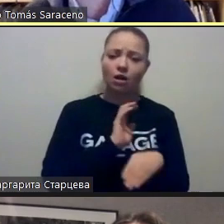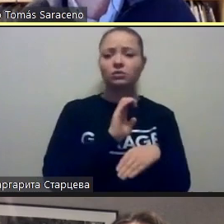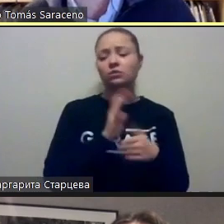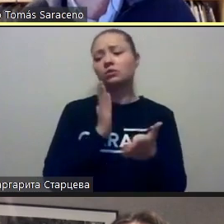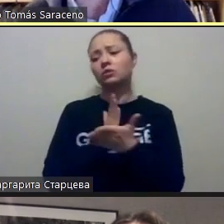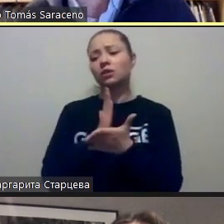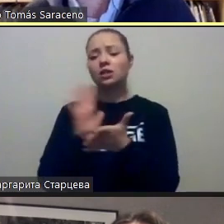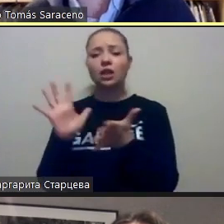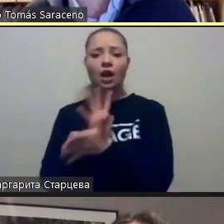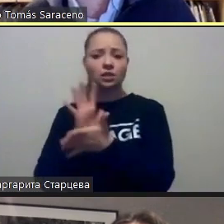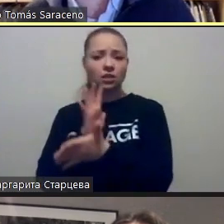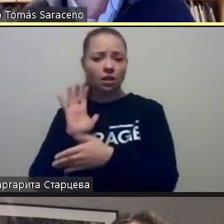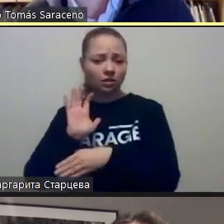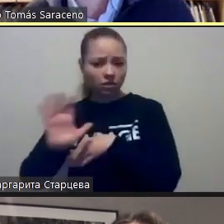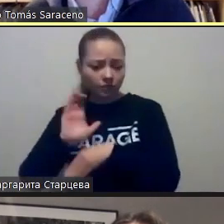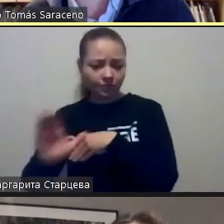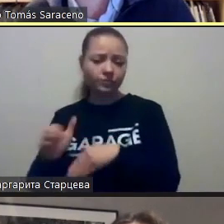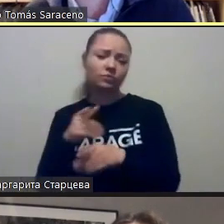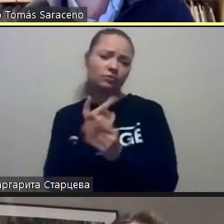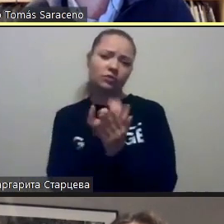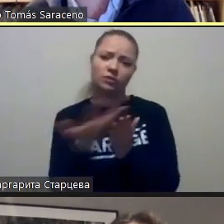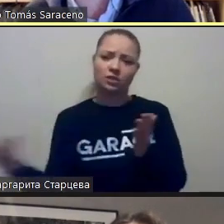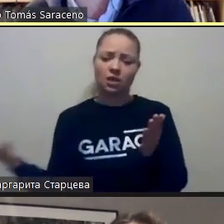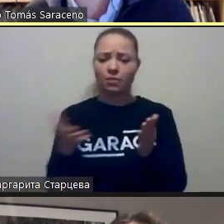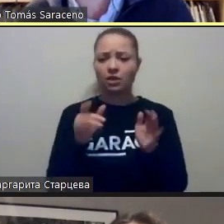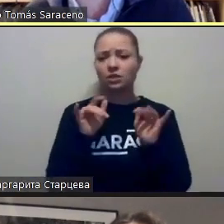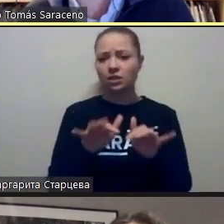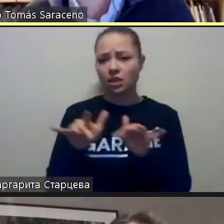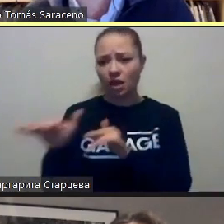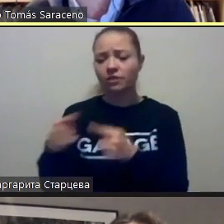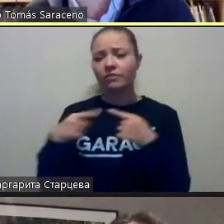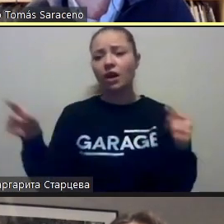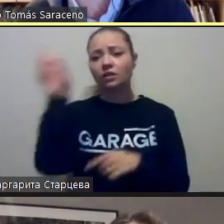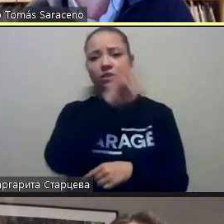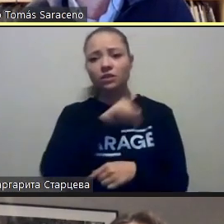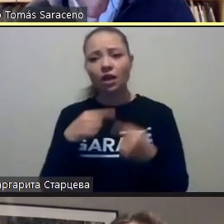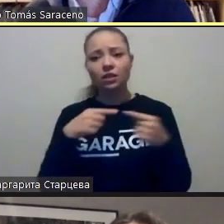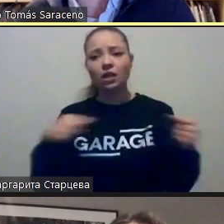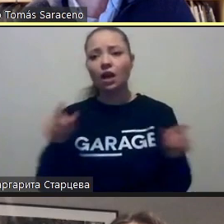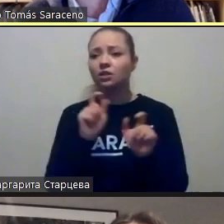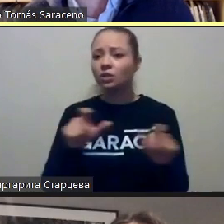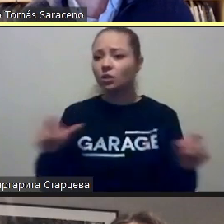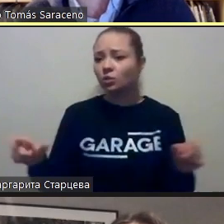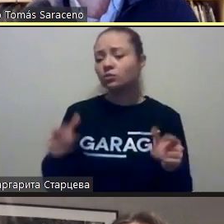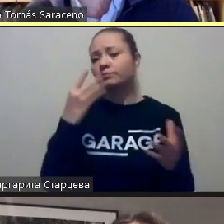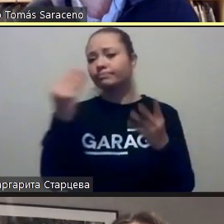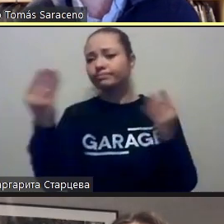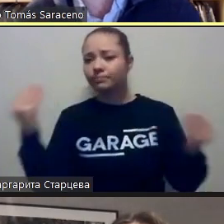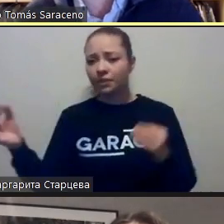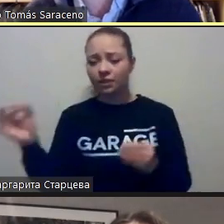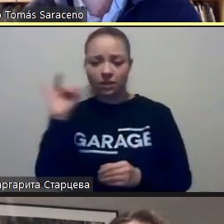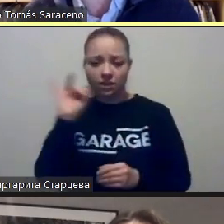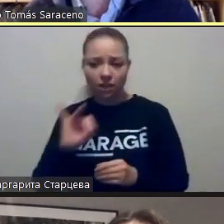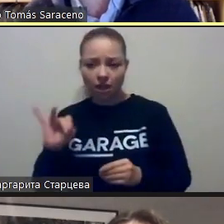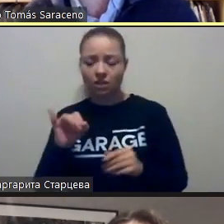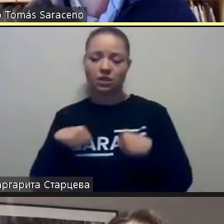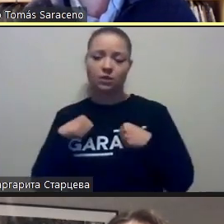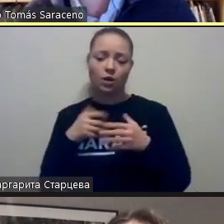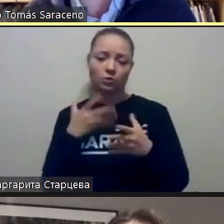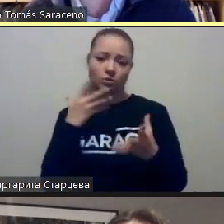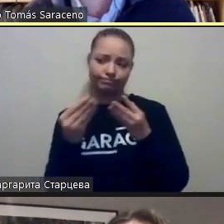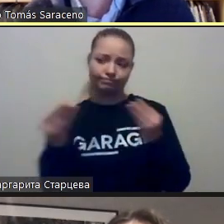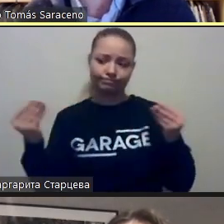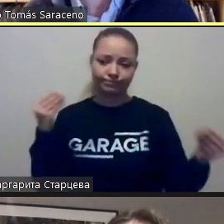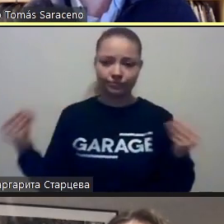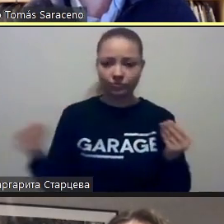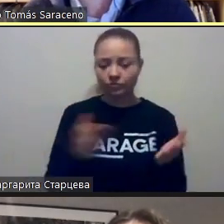in the country and their own interests. This means it's is an open source tool kit that it is always in